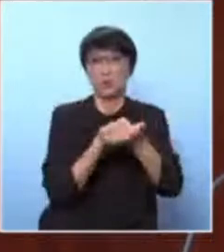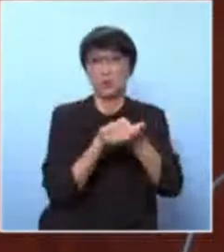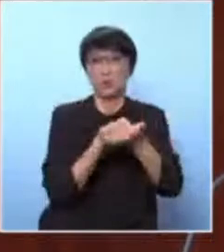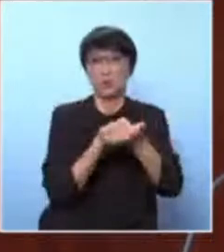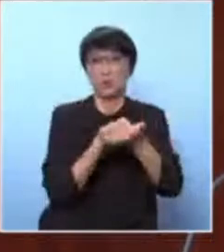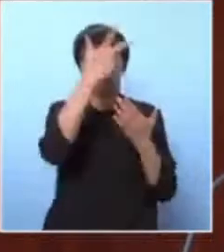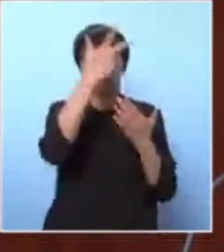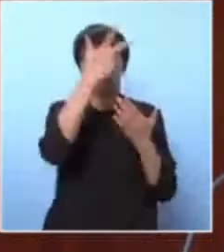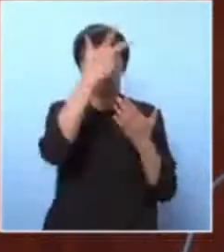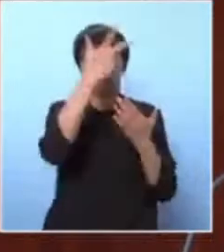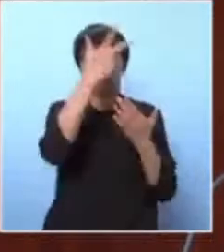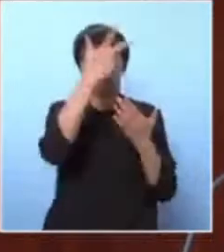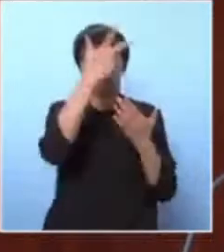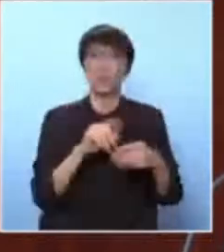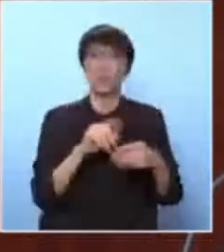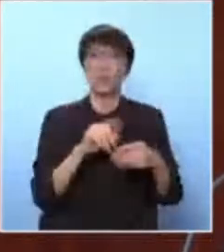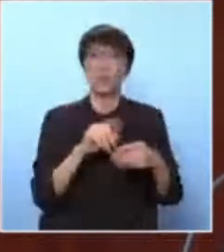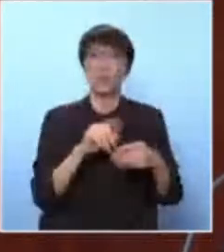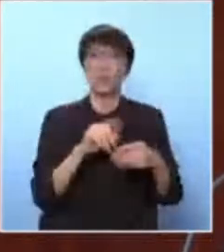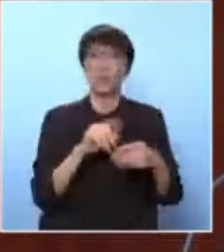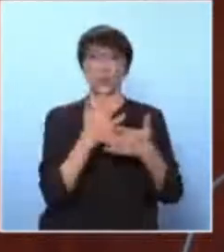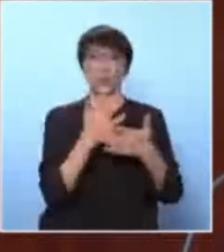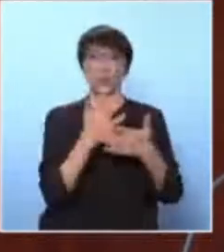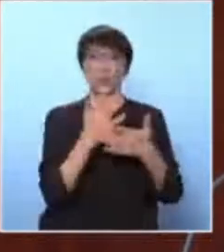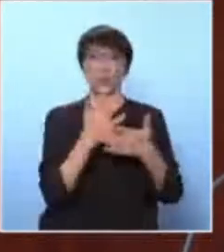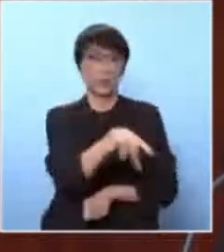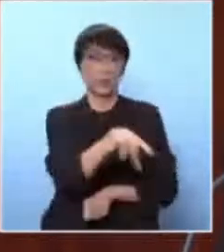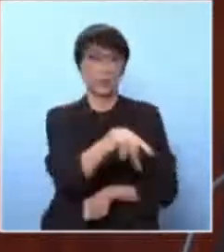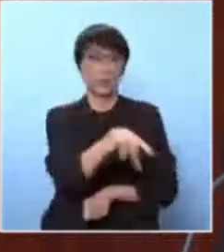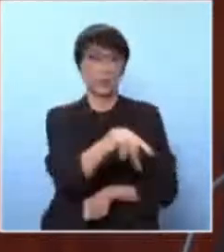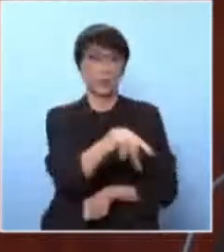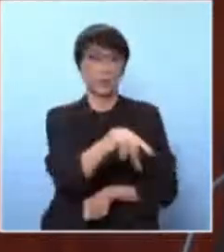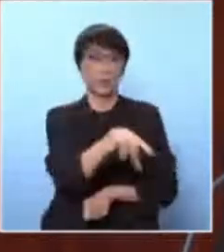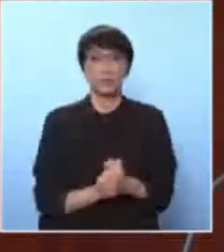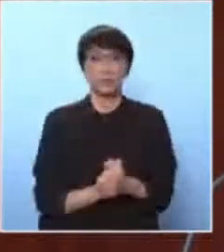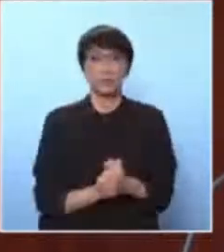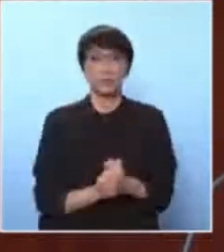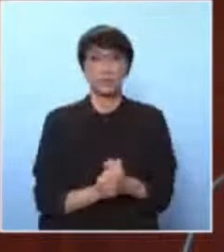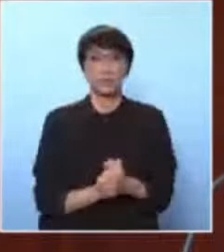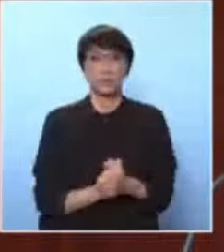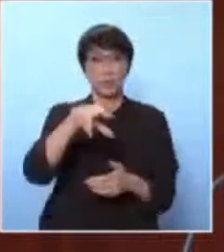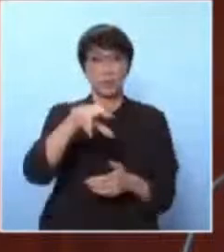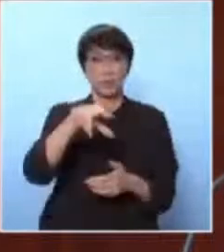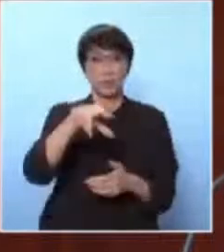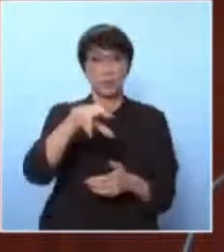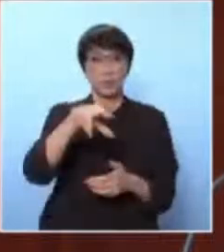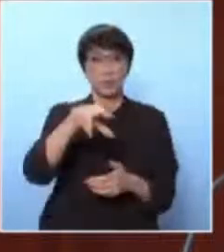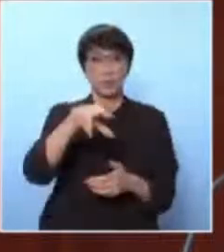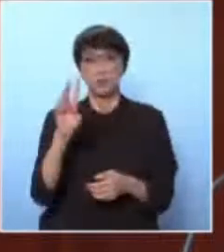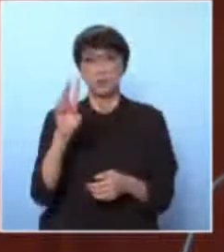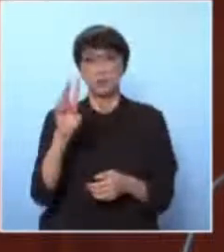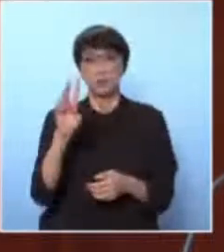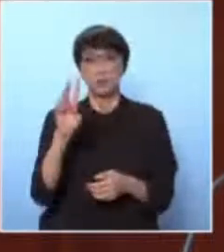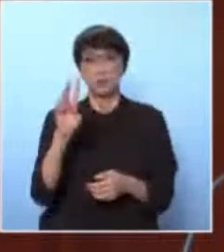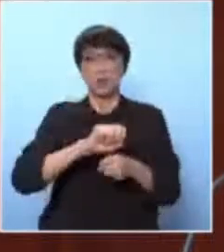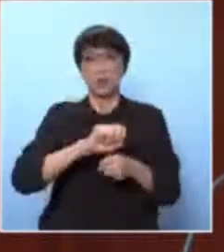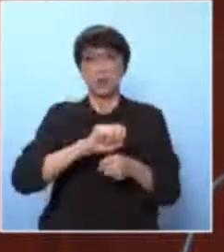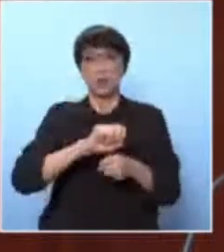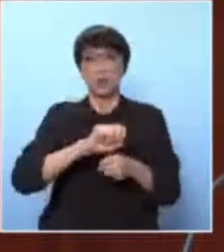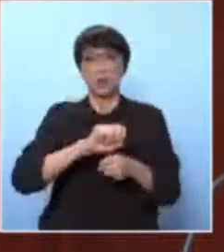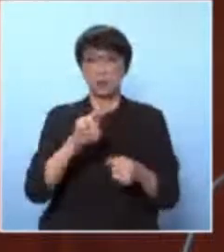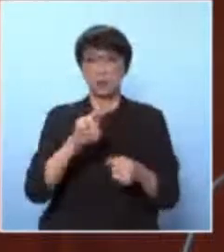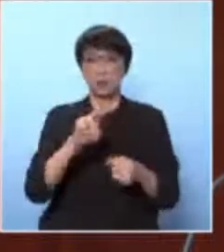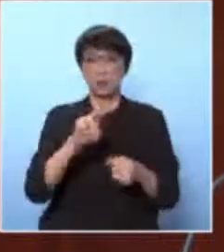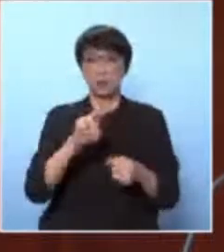1. Integration into the community. The government will set up 2 additional support service centers for EMs next year, one